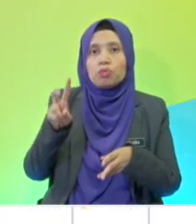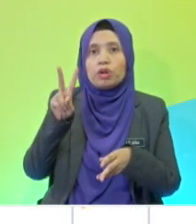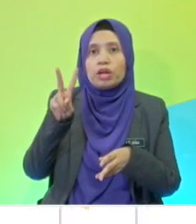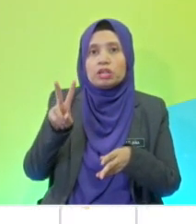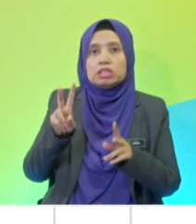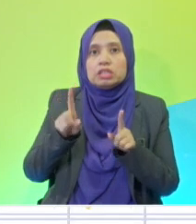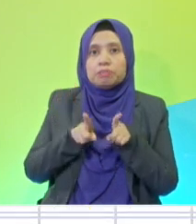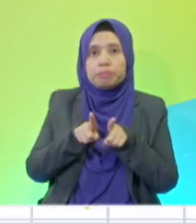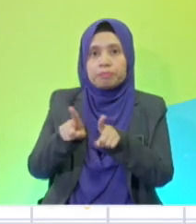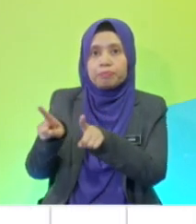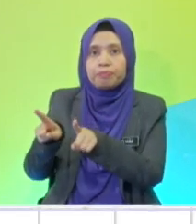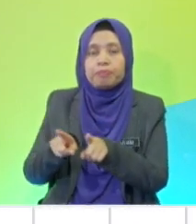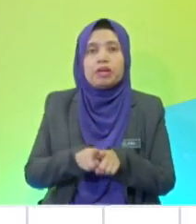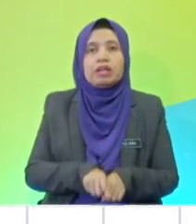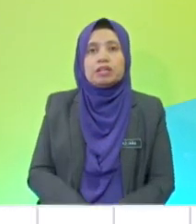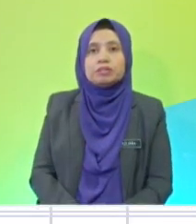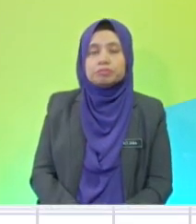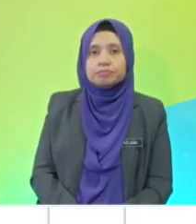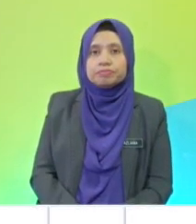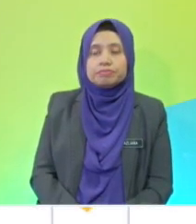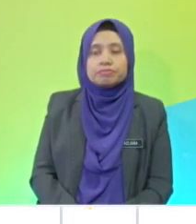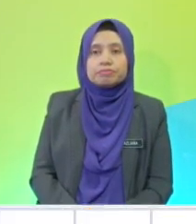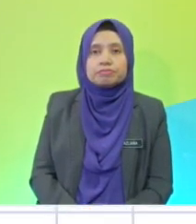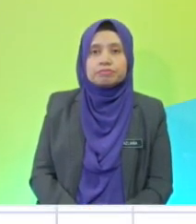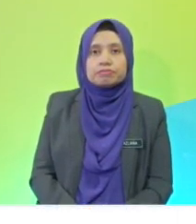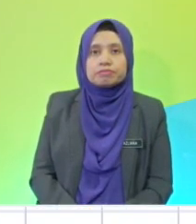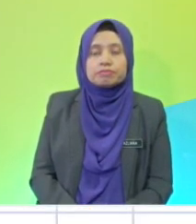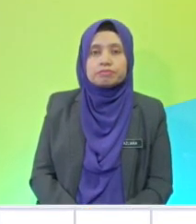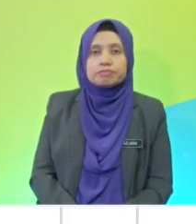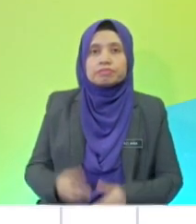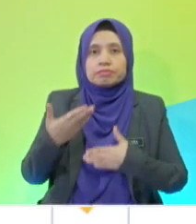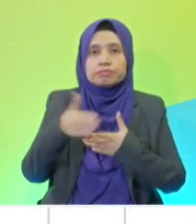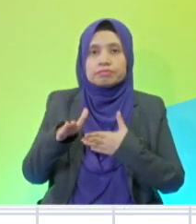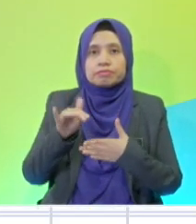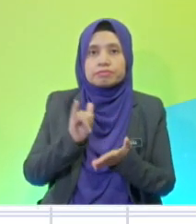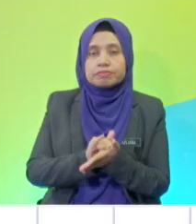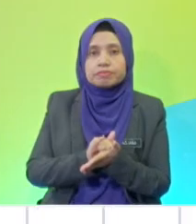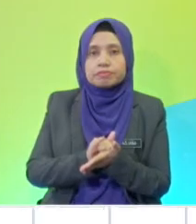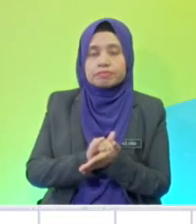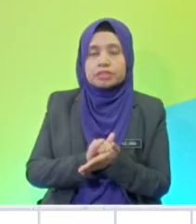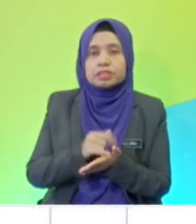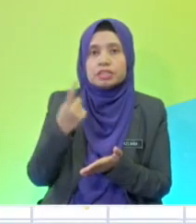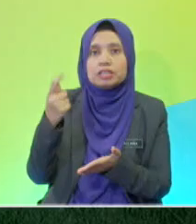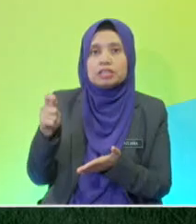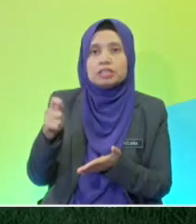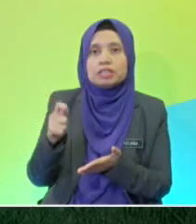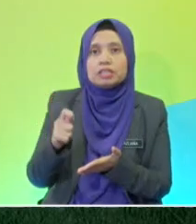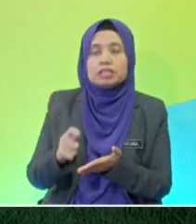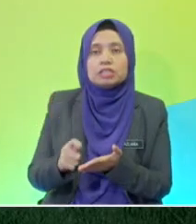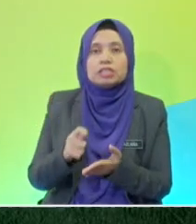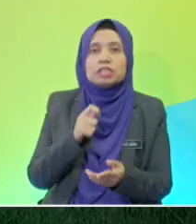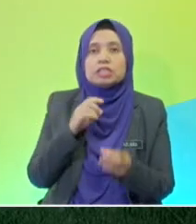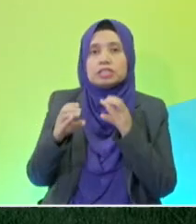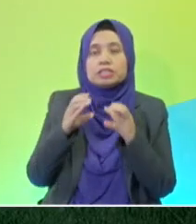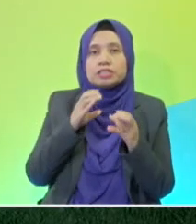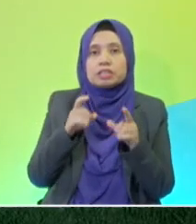will work in pairs. Correct, Shahira. Okay, well done. Okay. And for the next one, question number 2, they will A, talk together and write